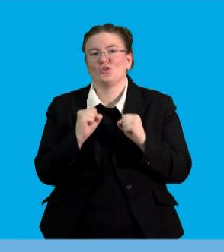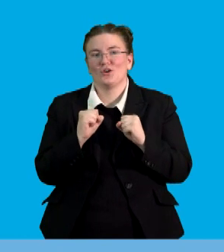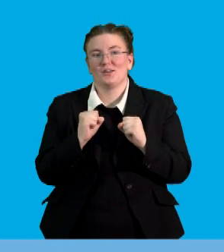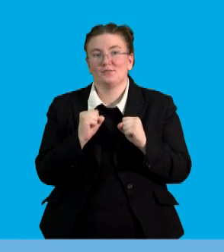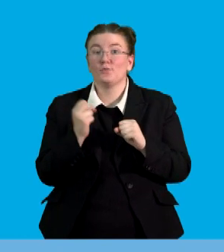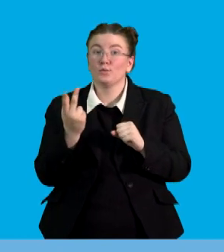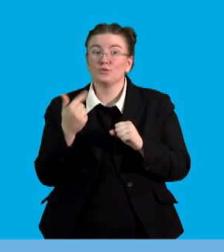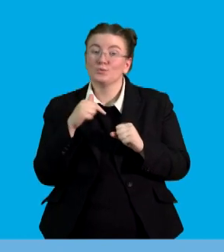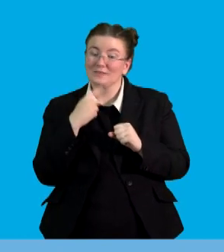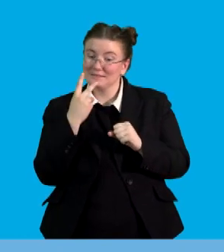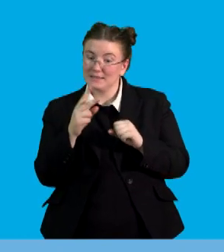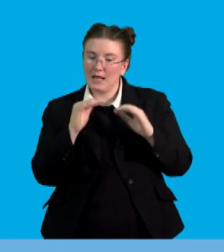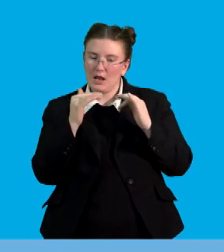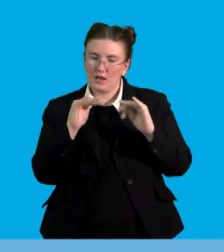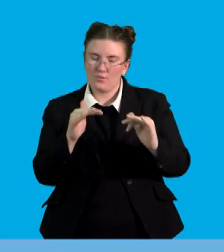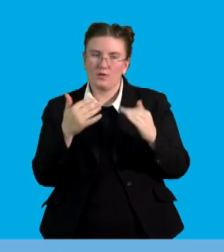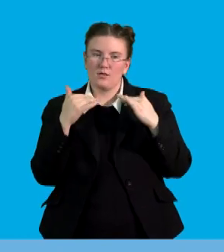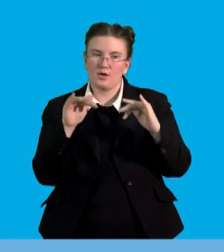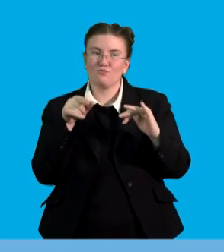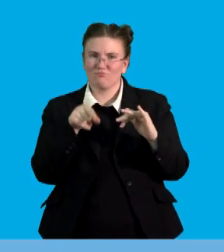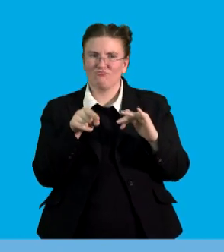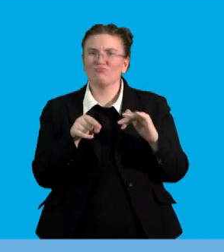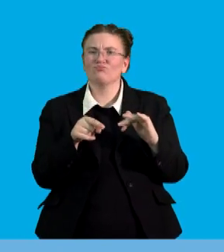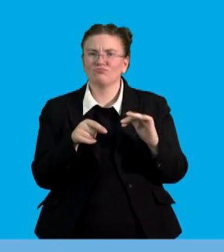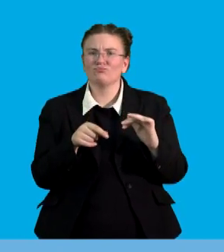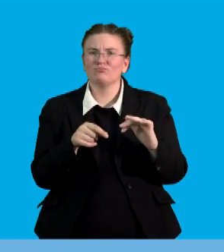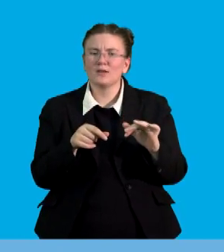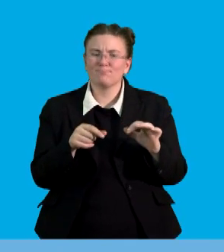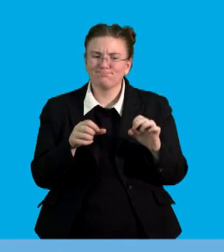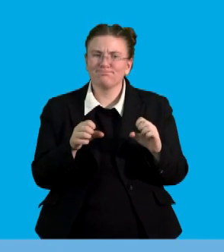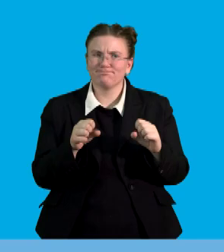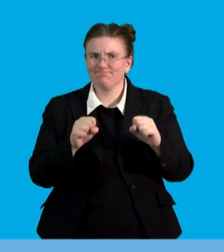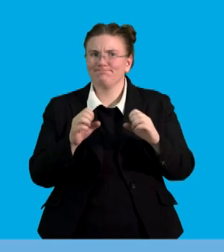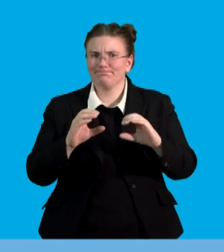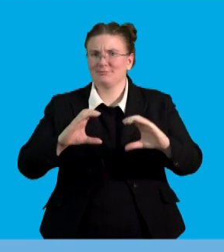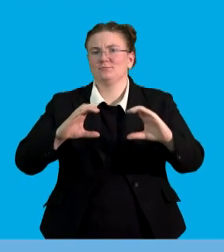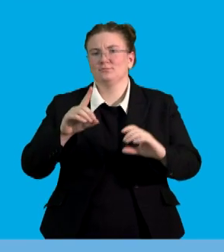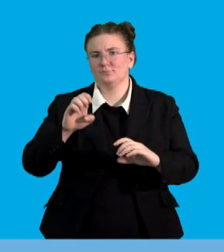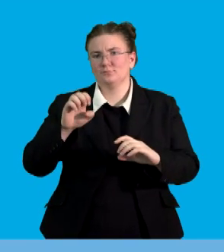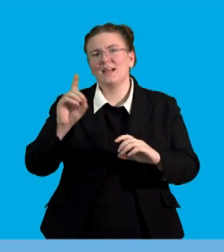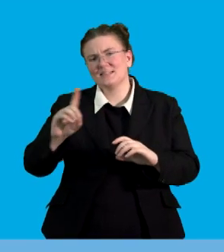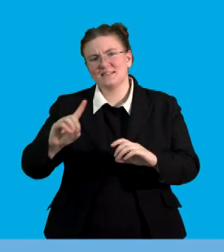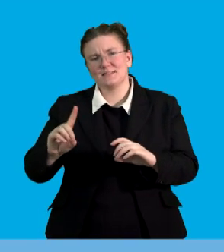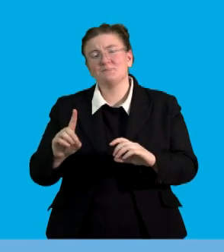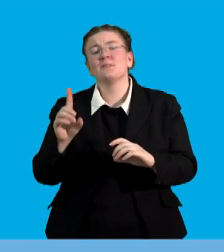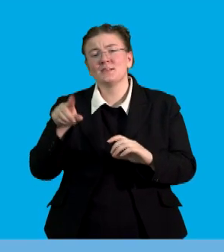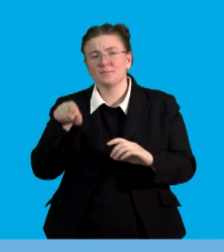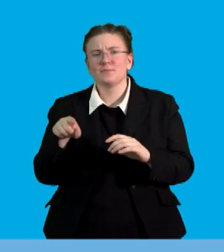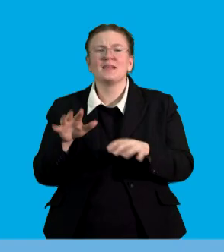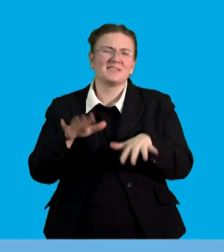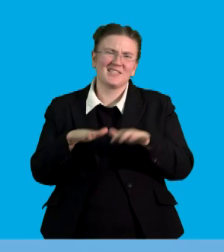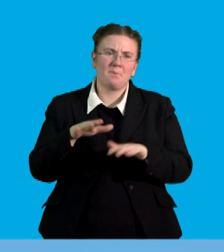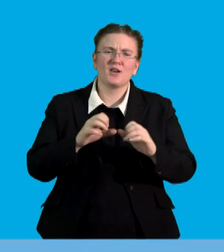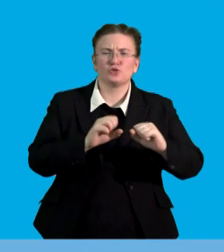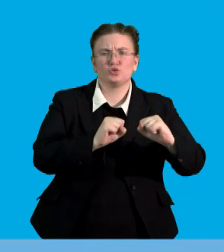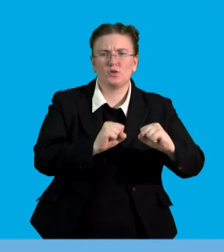addition, when we're looking at liquids, liquids are also very dense, and the density of a liquid is roughly the same as the density